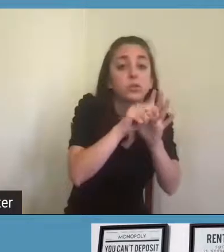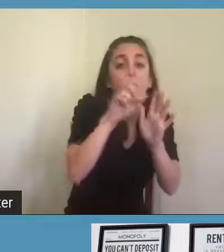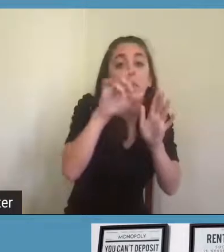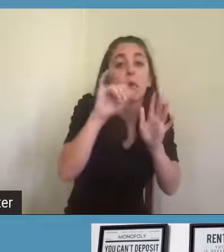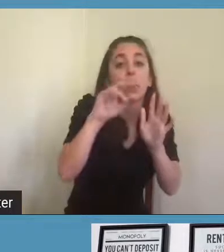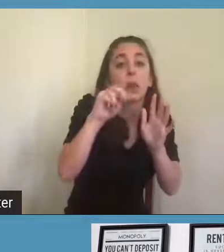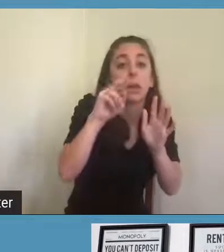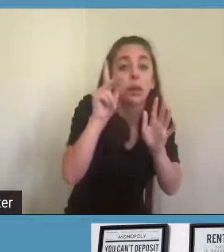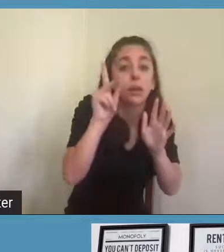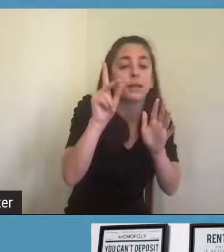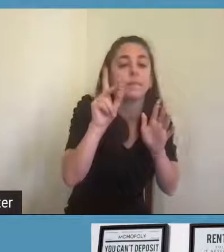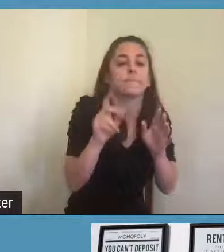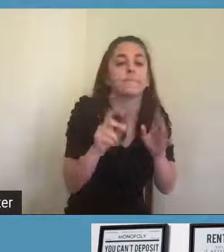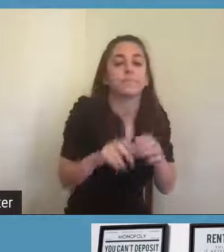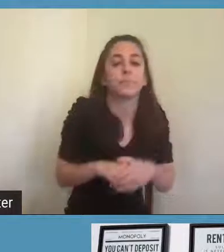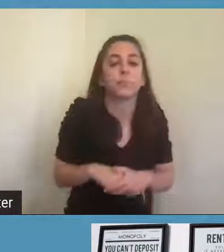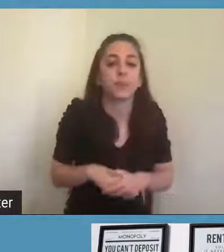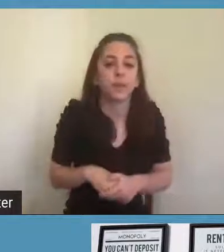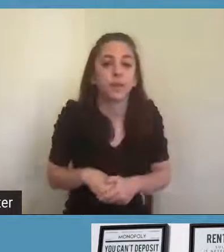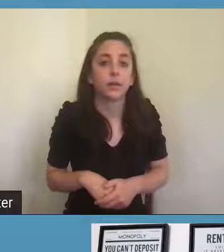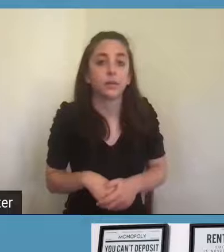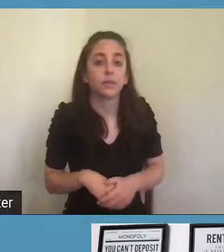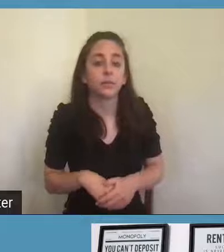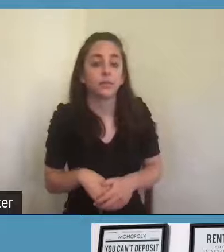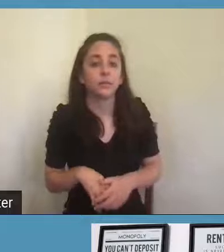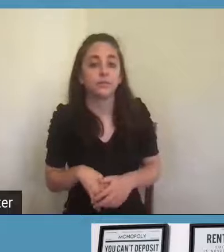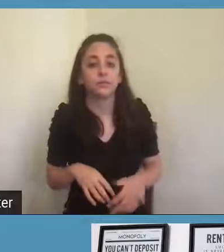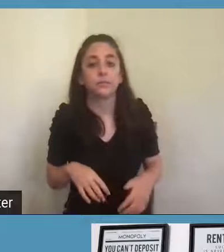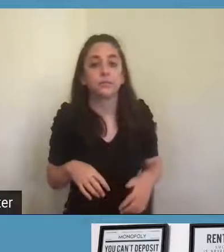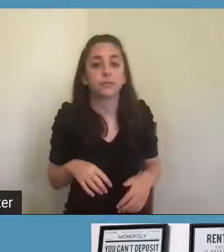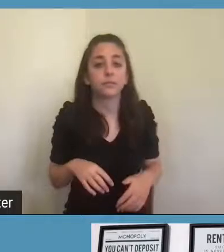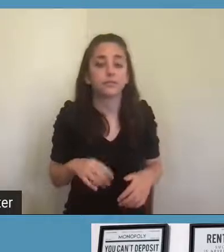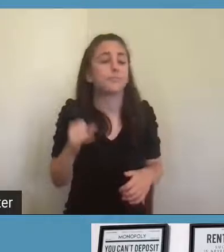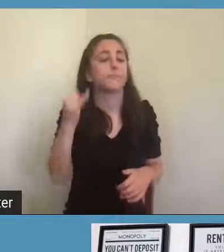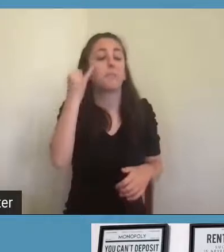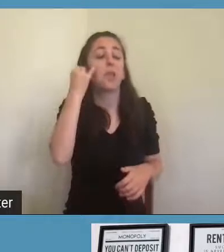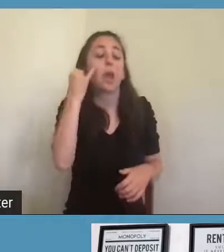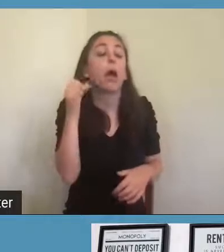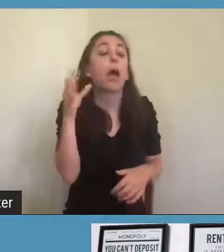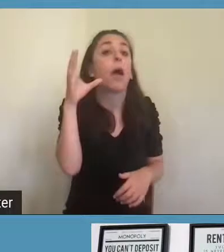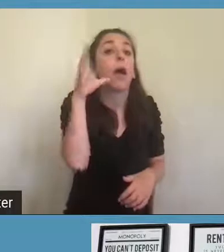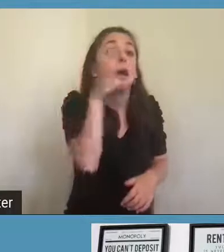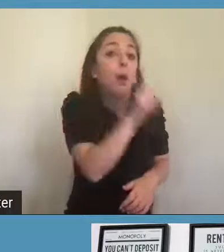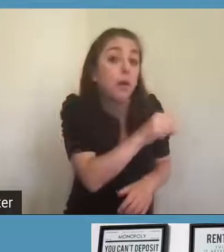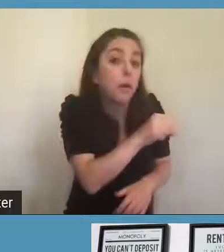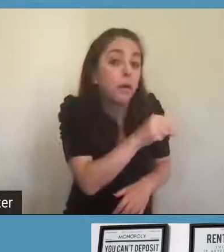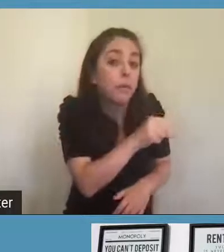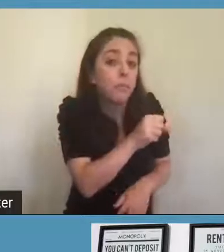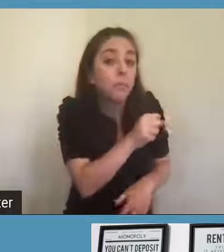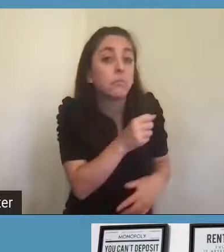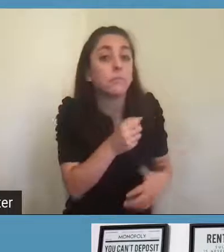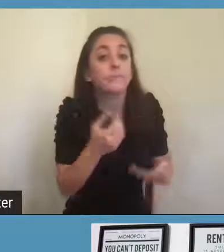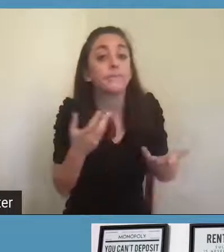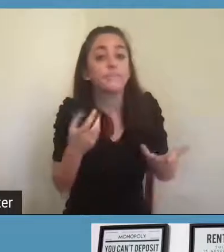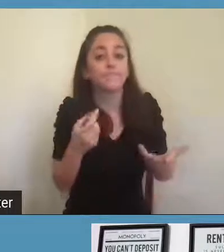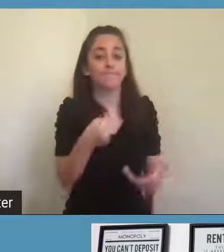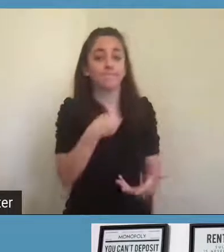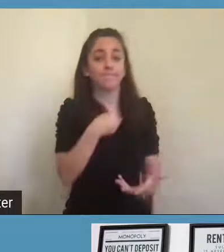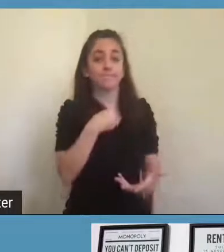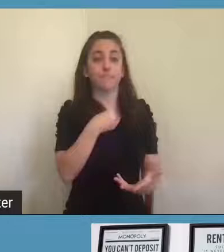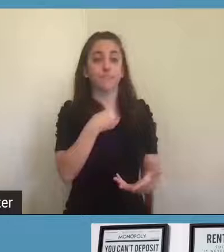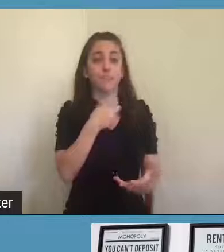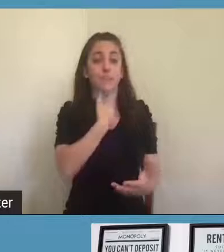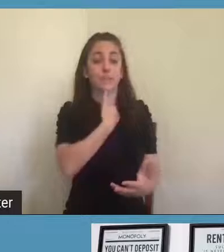website itself. However, if I were to kind of just make some guesses and assumptions here, right? I would say if we were to